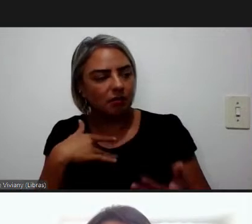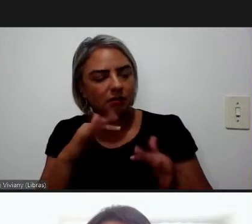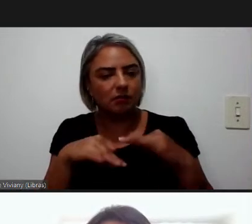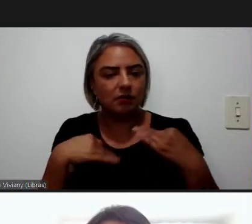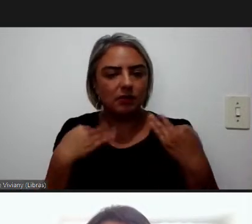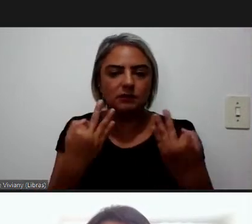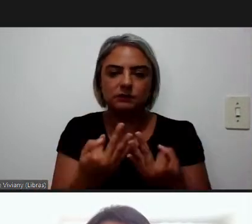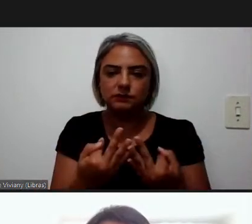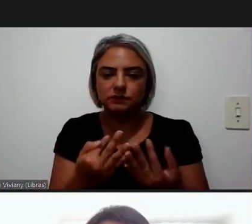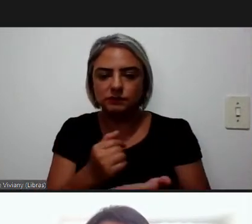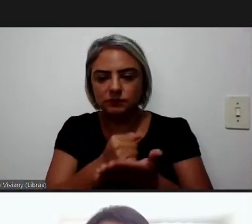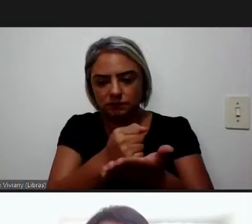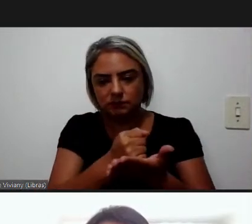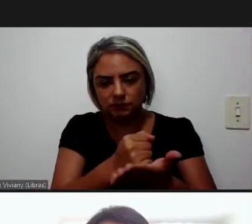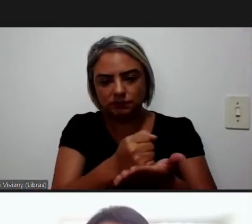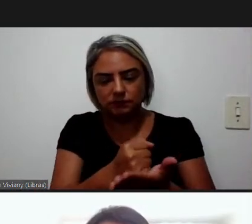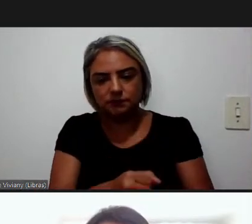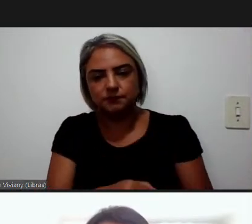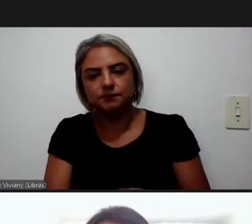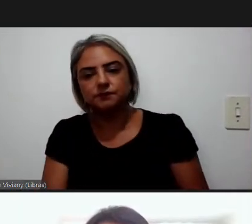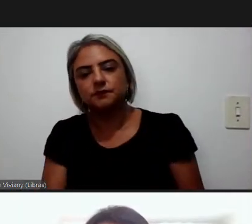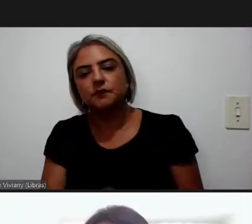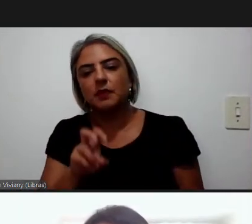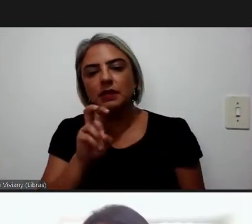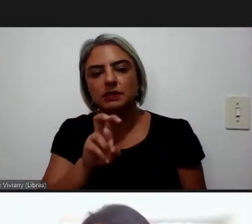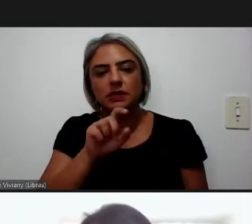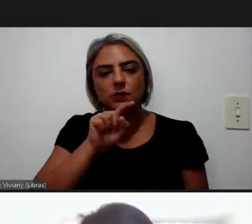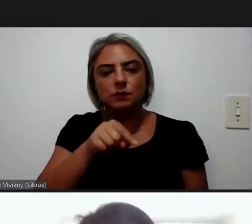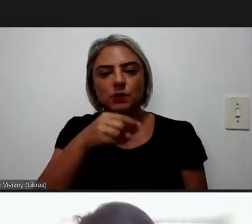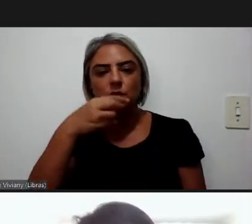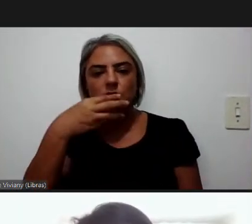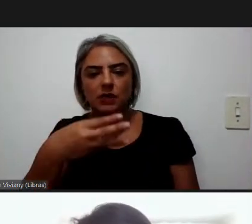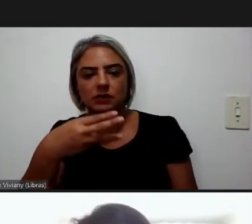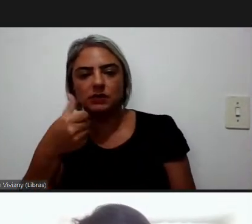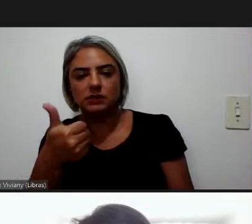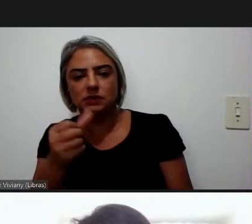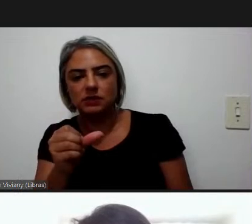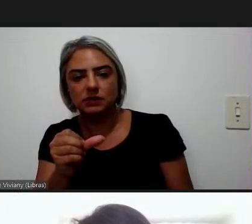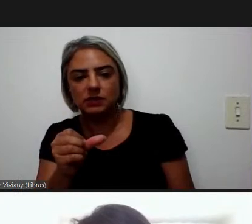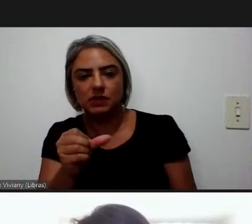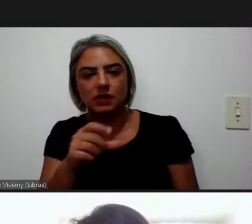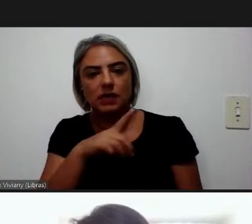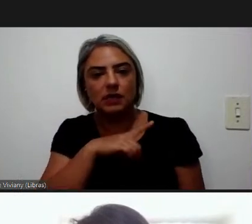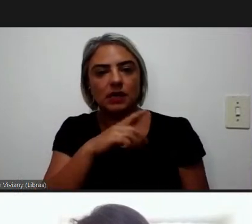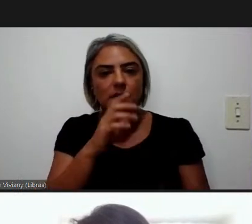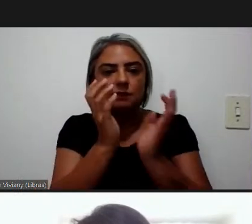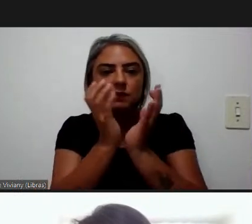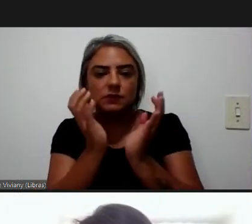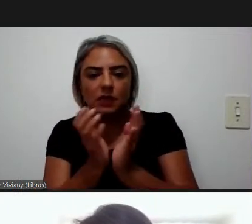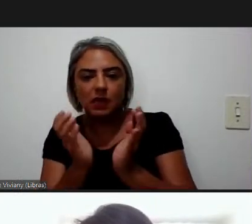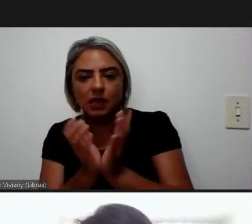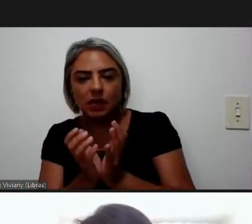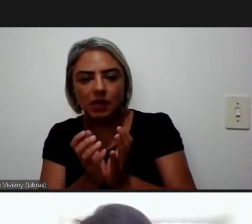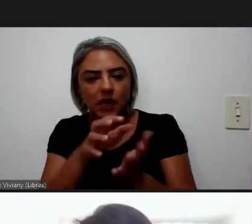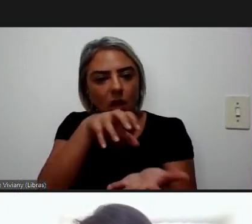family health support teams. There are more than 5,000 teams. We have